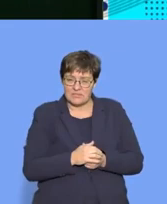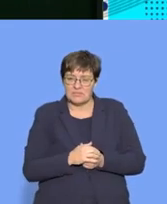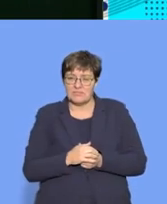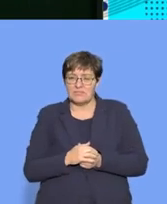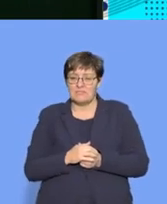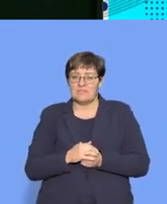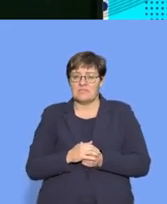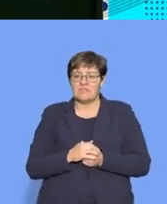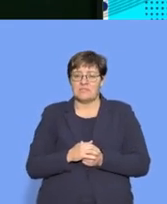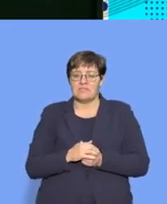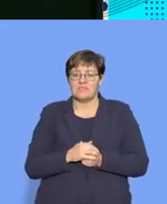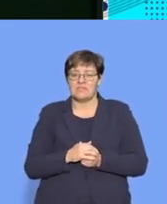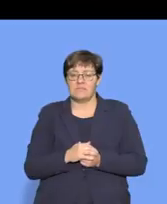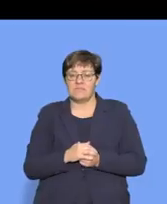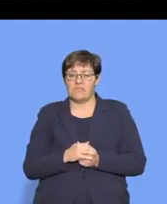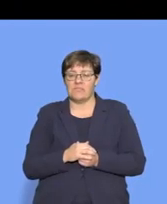So,